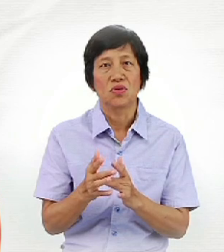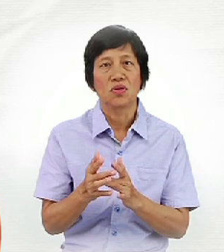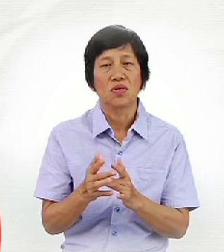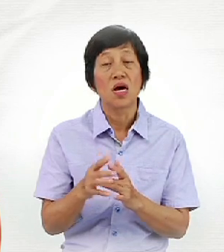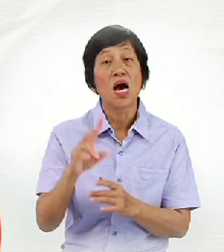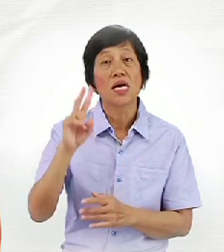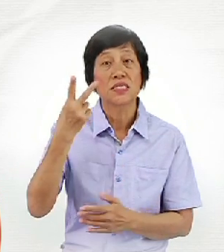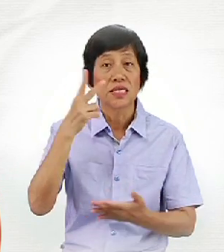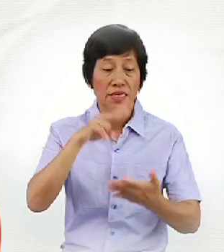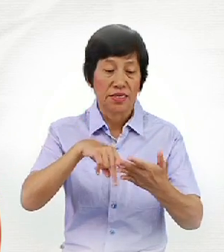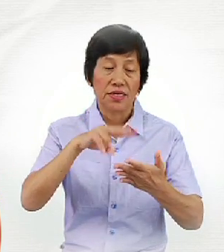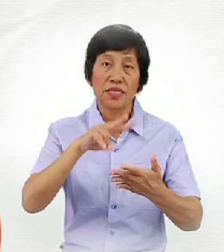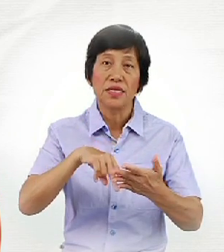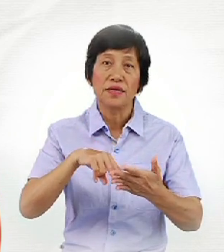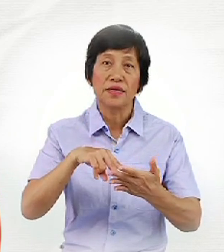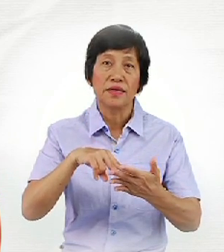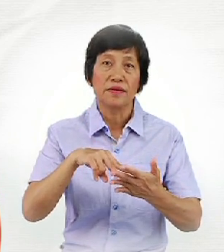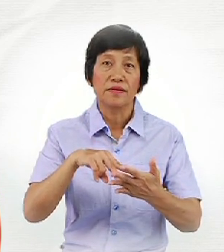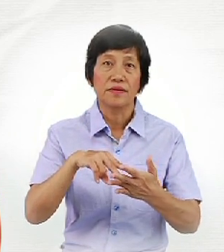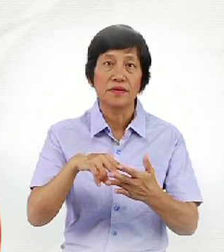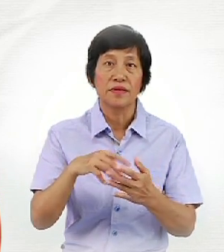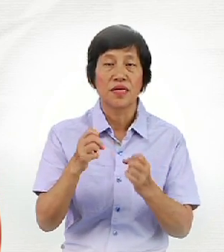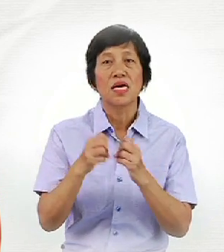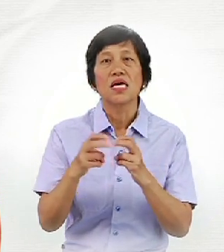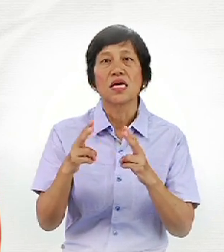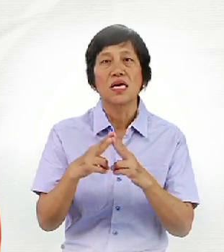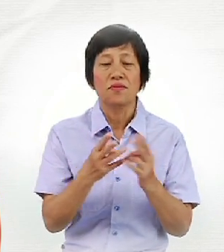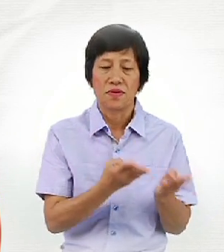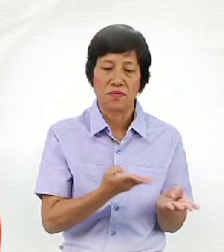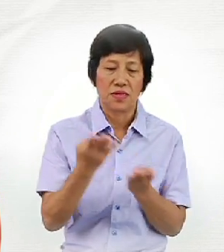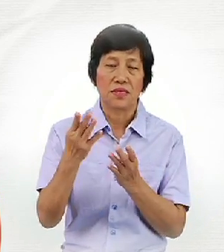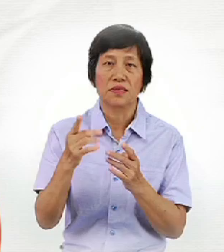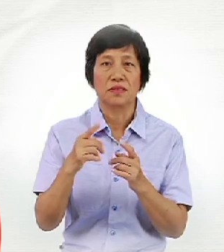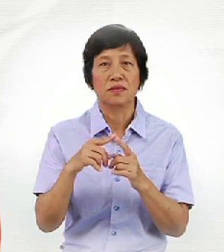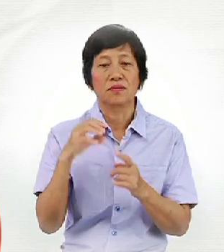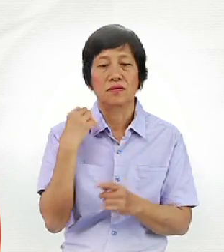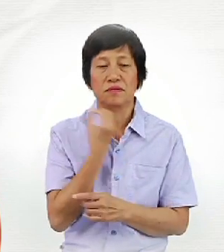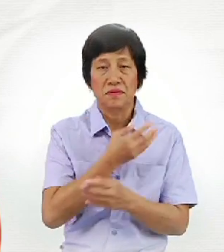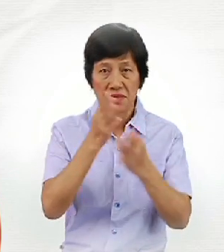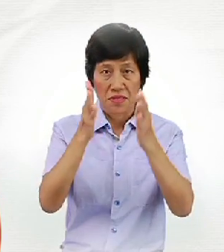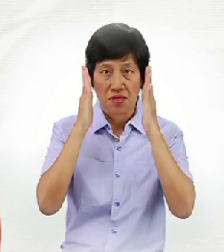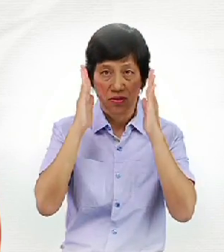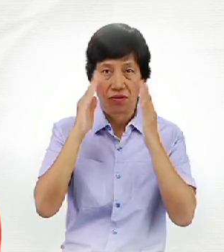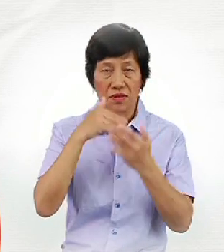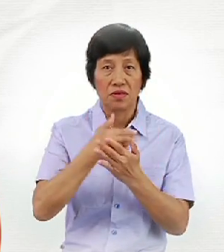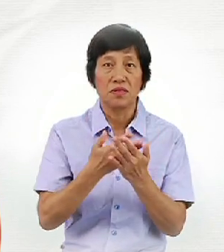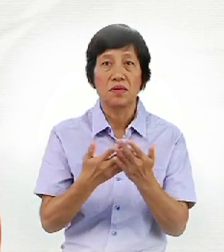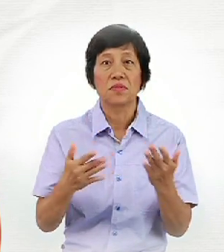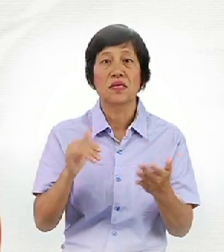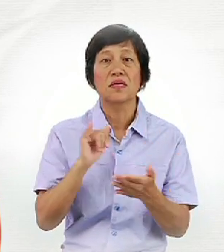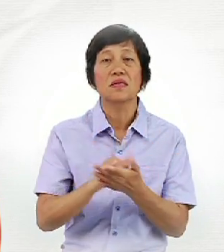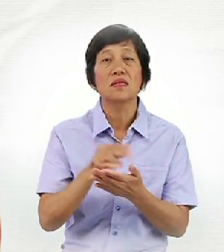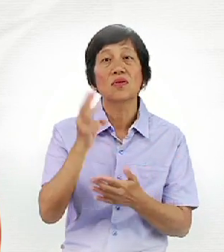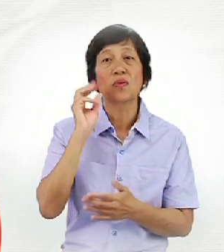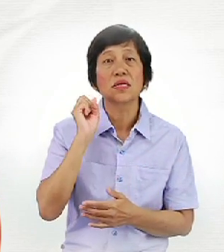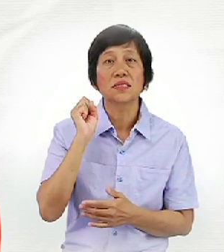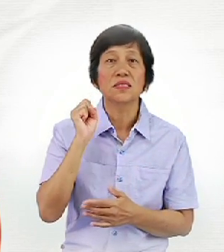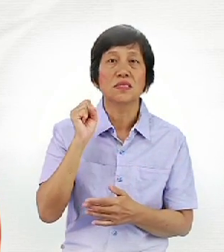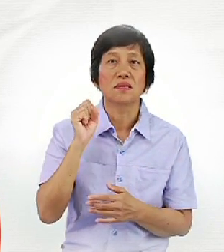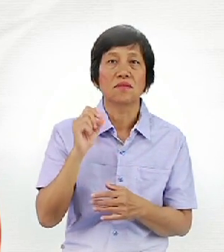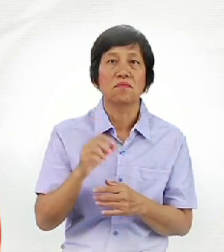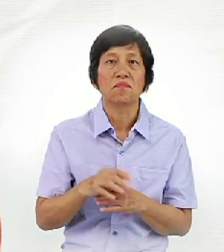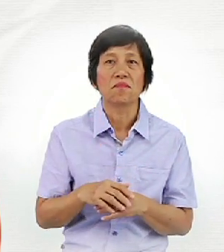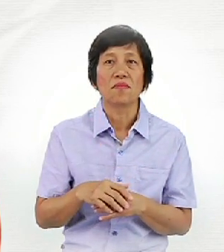The second reading even brings to our attention something that was,